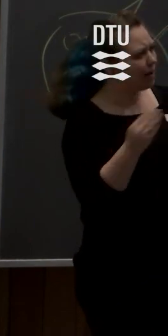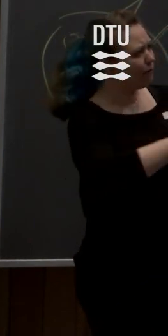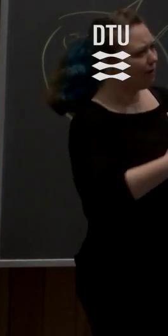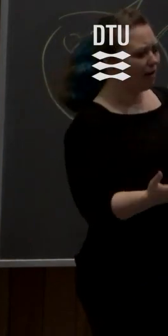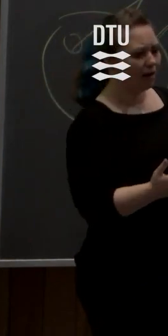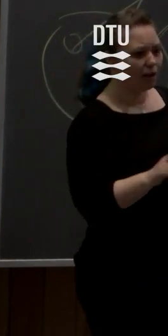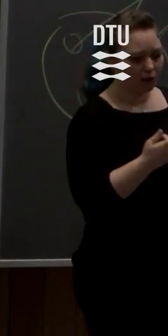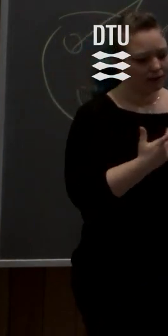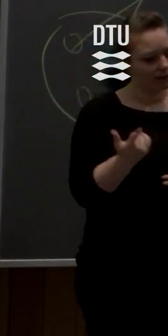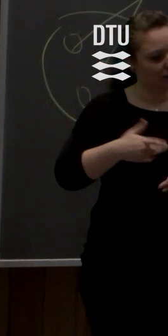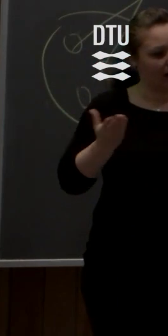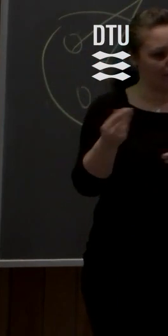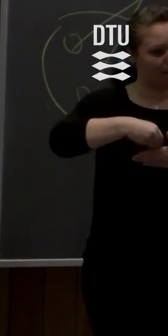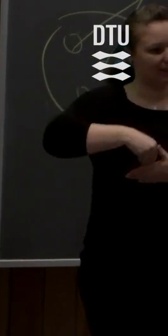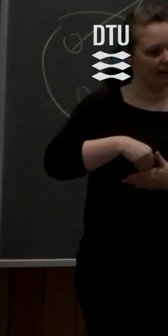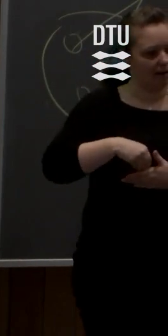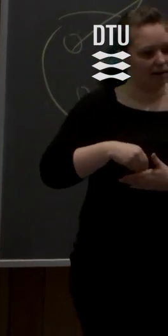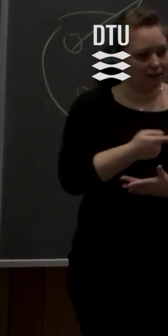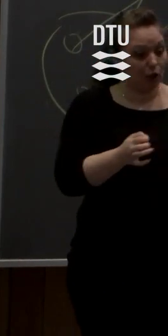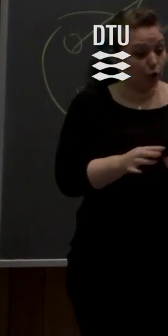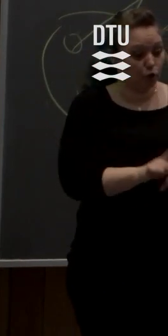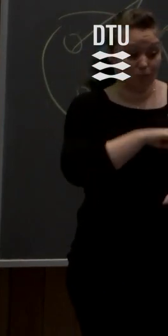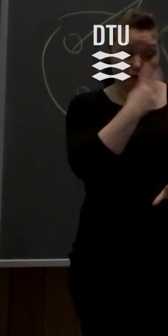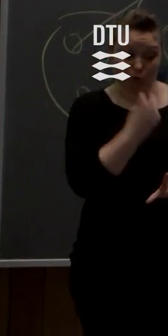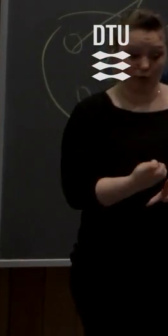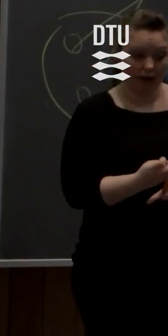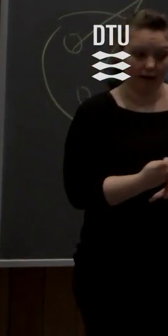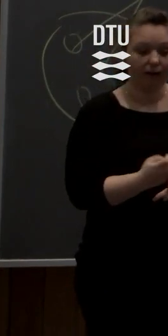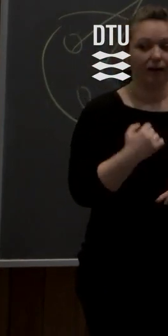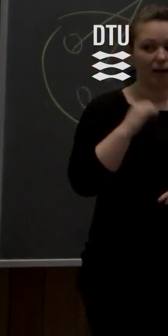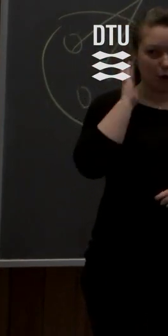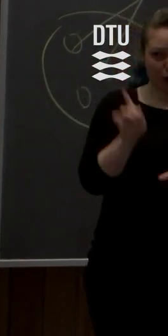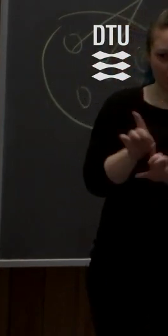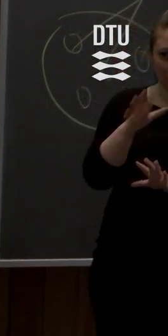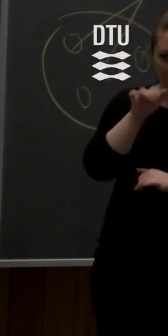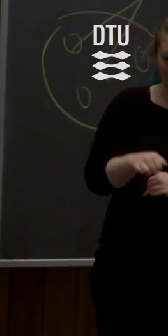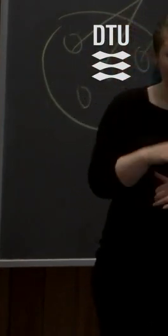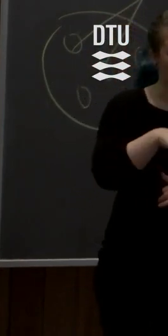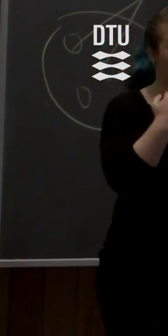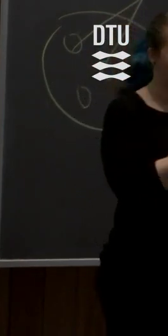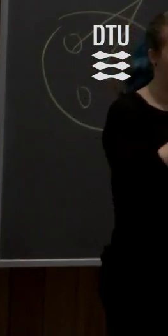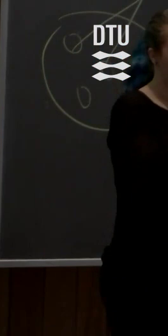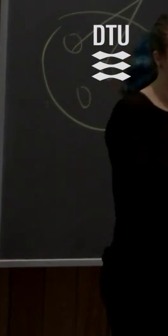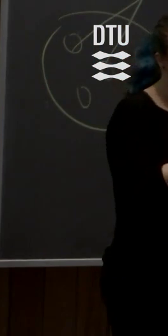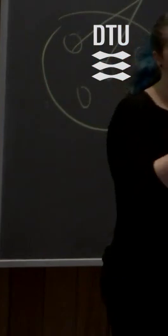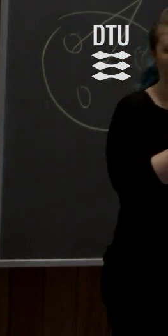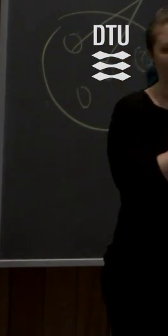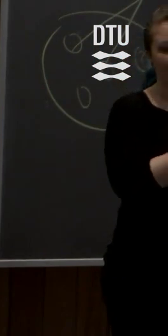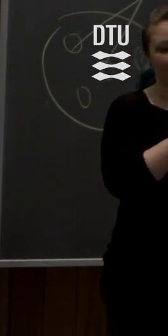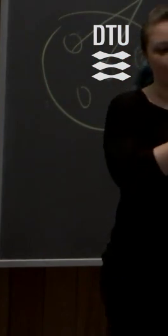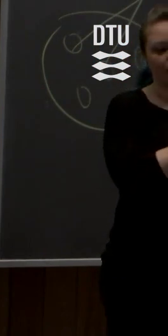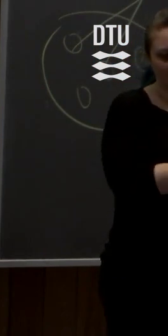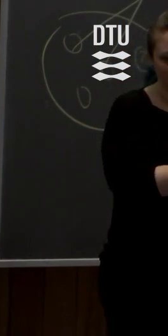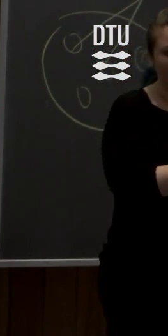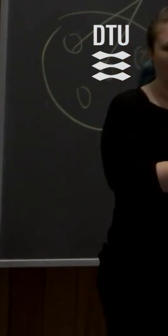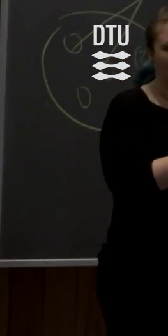implement in order to be efficient, because I just heard the last part you said, asked us about, so we make structures, but we may not always follow them.